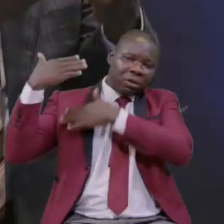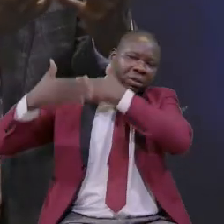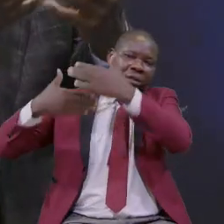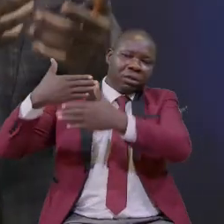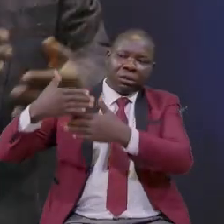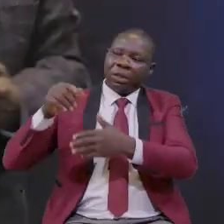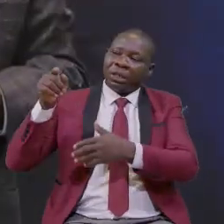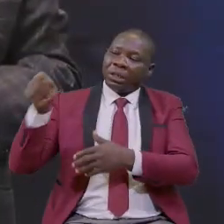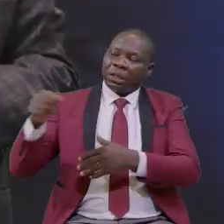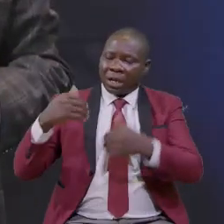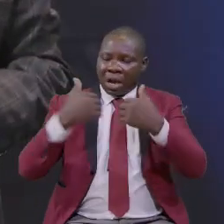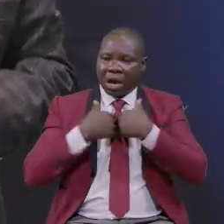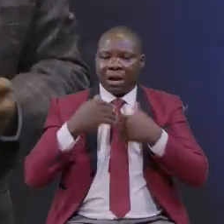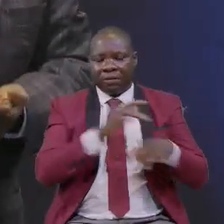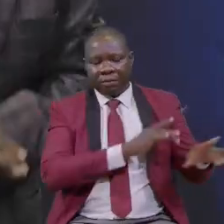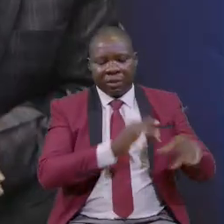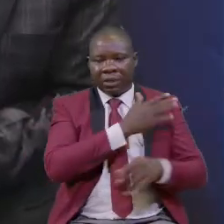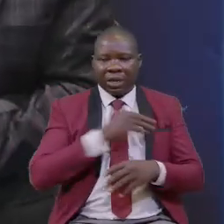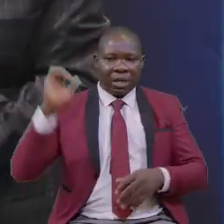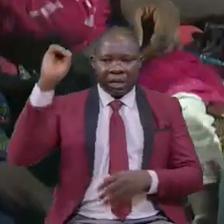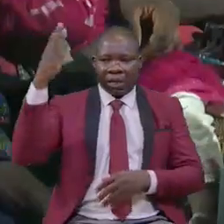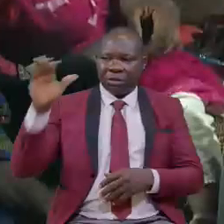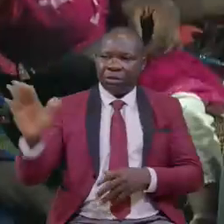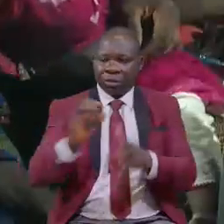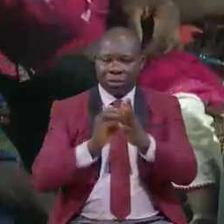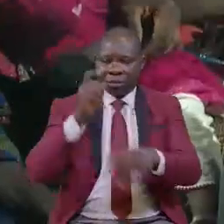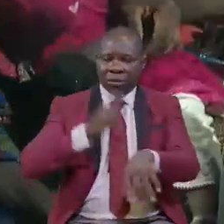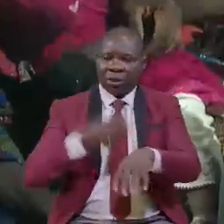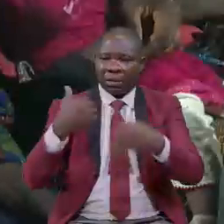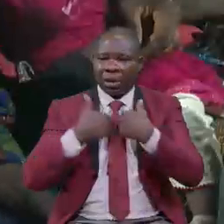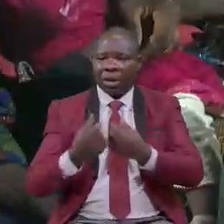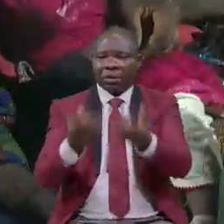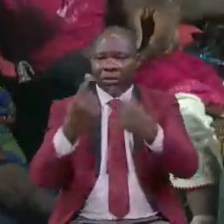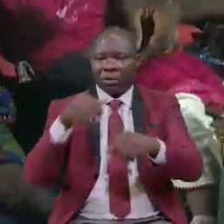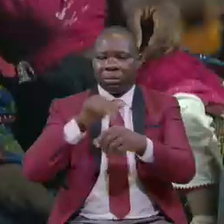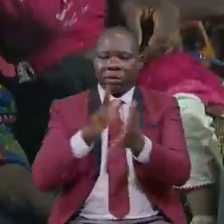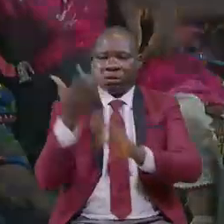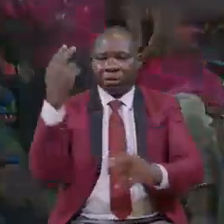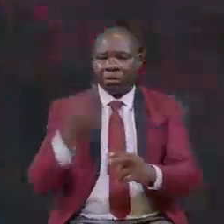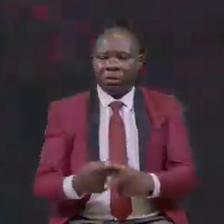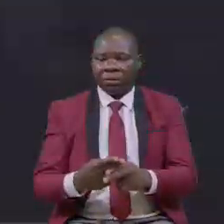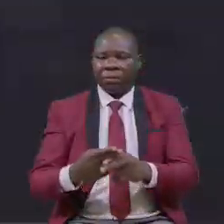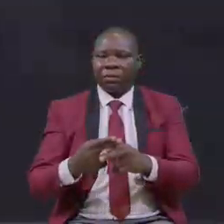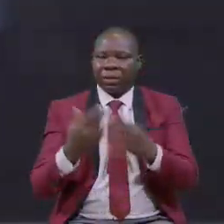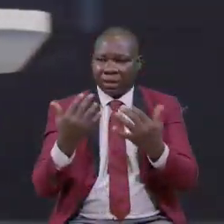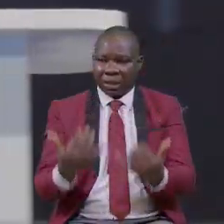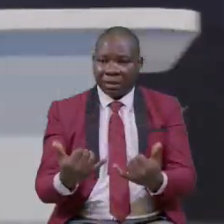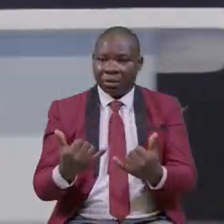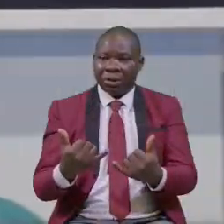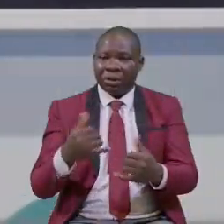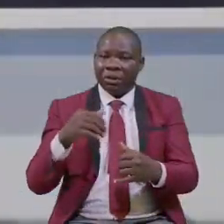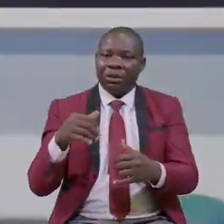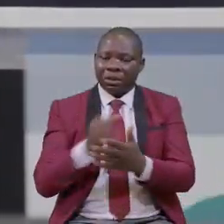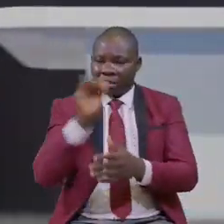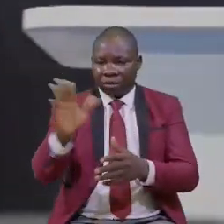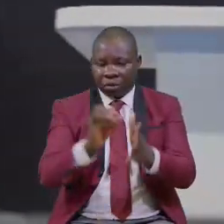obtained mercy and grace. Your own time has come. Amen. Titus chapter 2. Reading